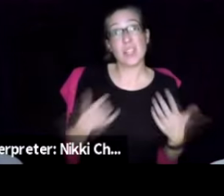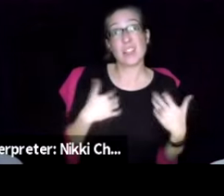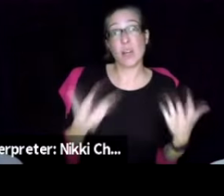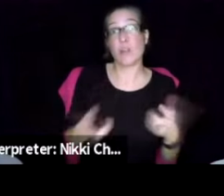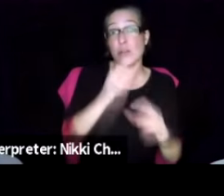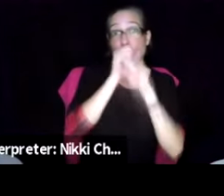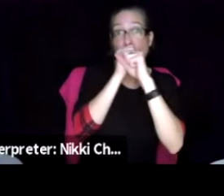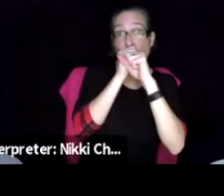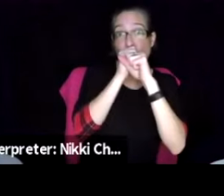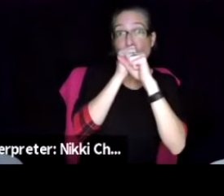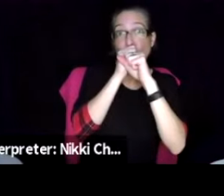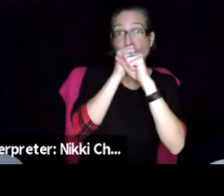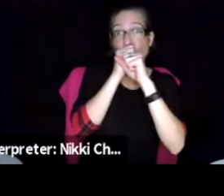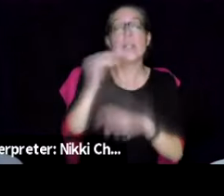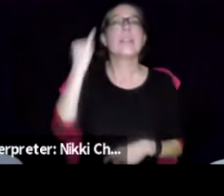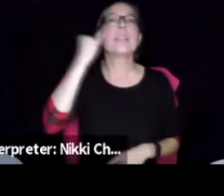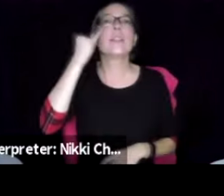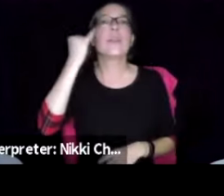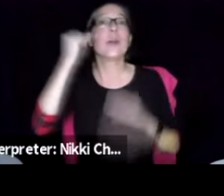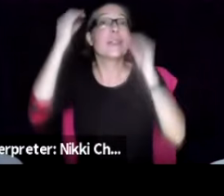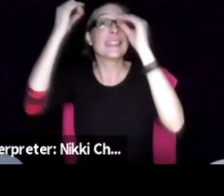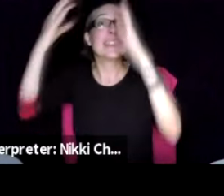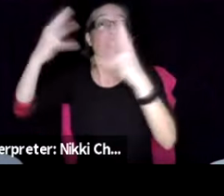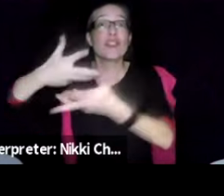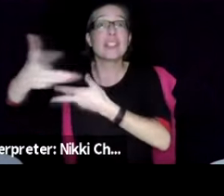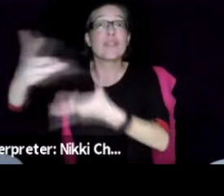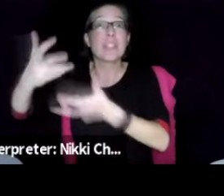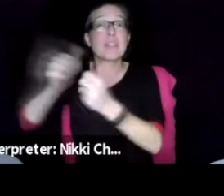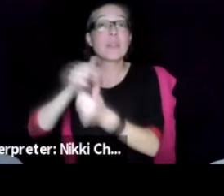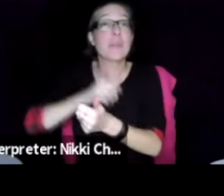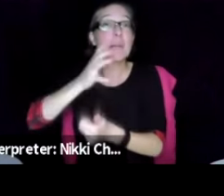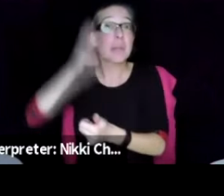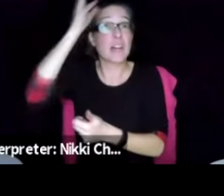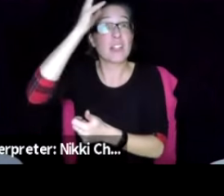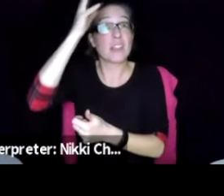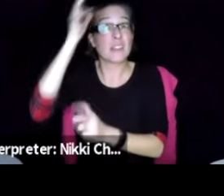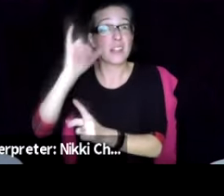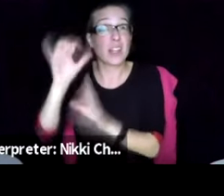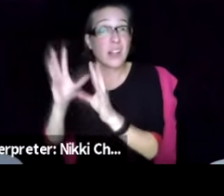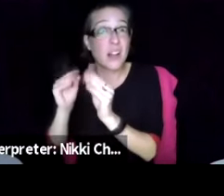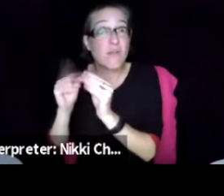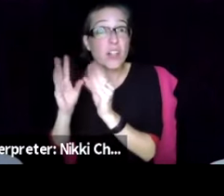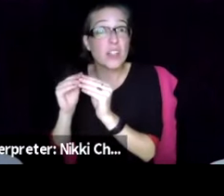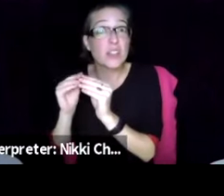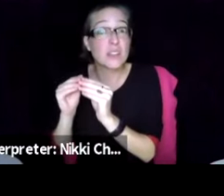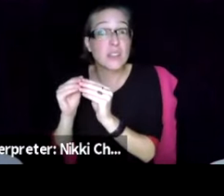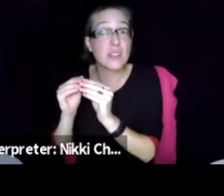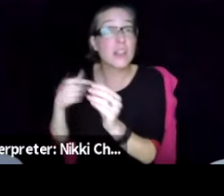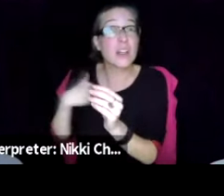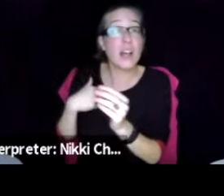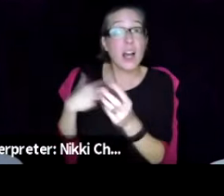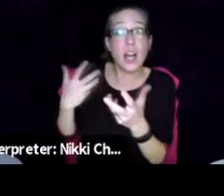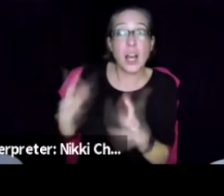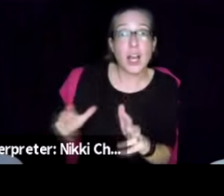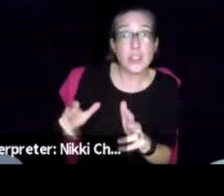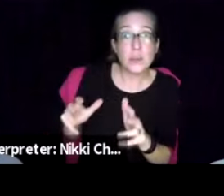my teachers are interacting with my parents, say during like a conference, I would like for my teachers not to tell my parents about like my